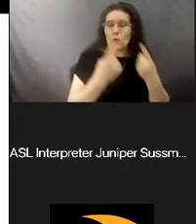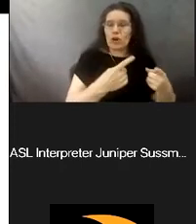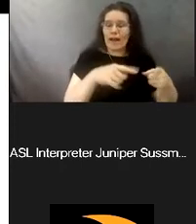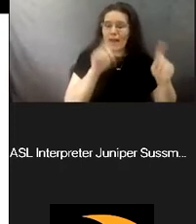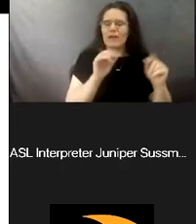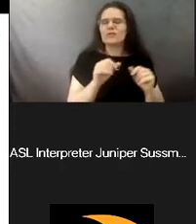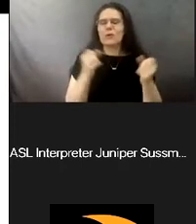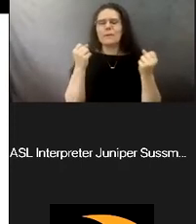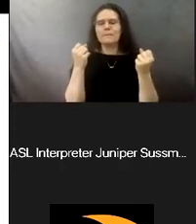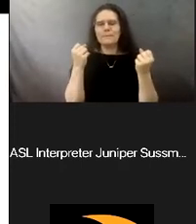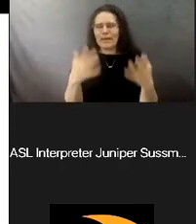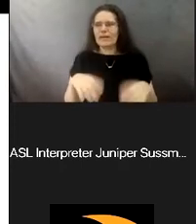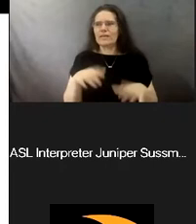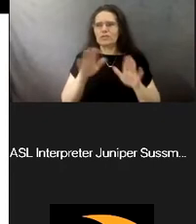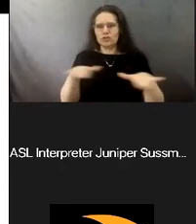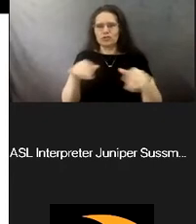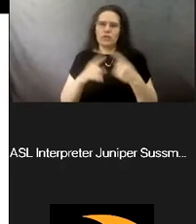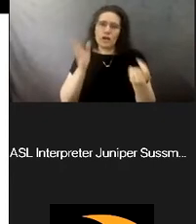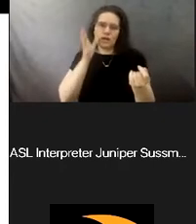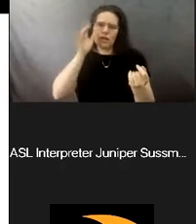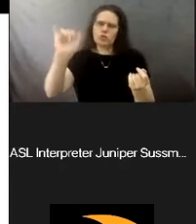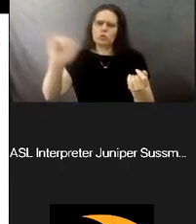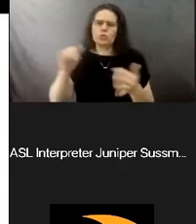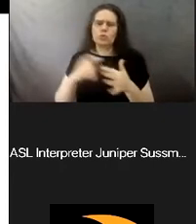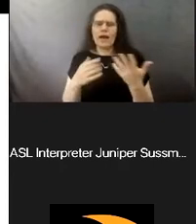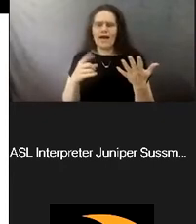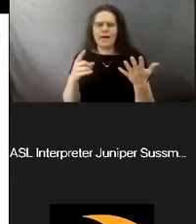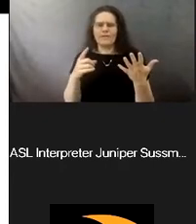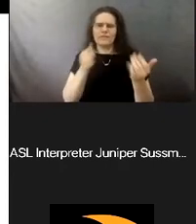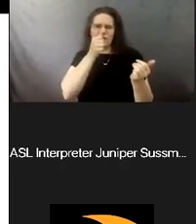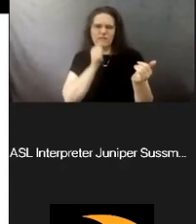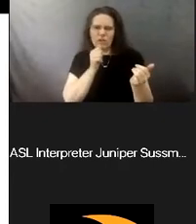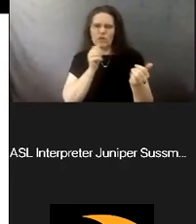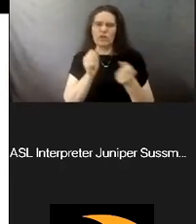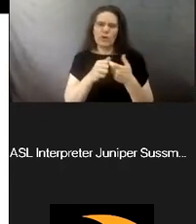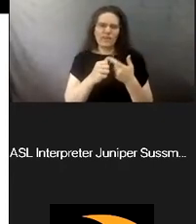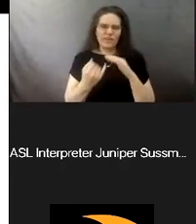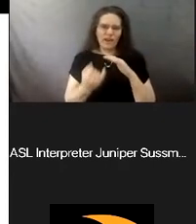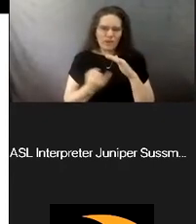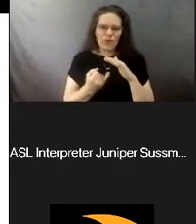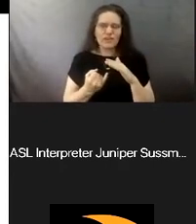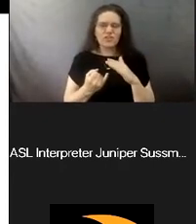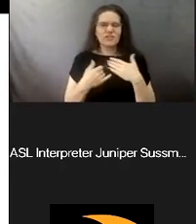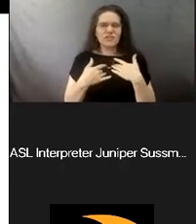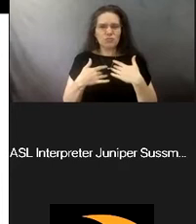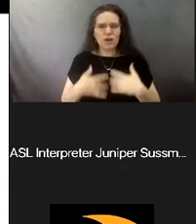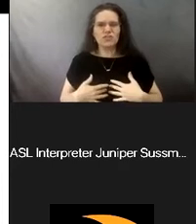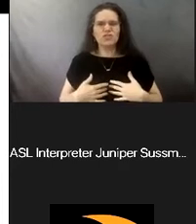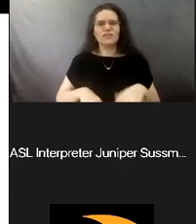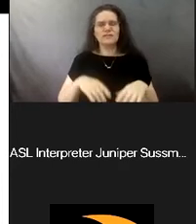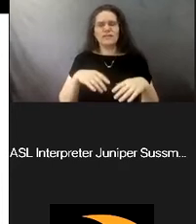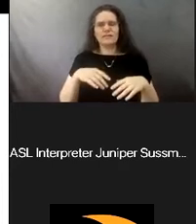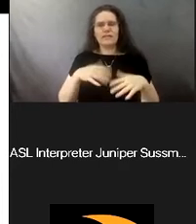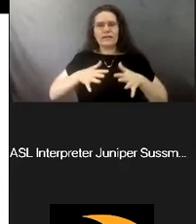and adults have suffered throughout COVID with isolation and depression and anxiety, stress, all of that is exacerbated. So the